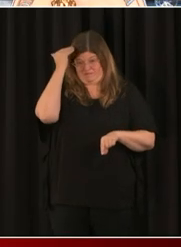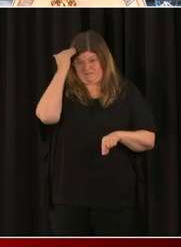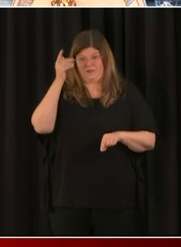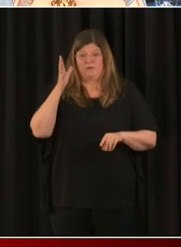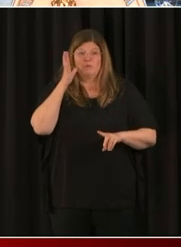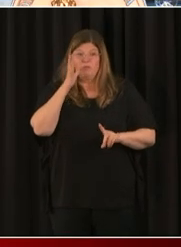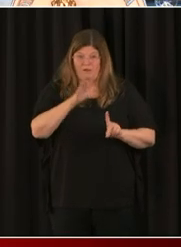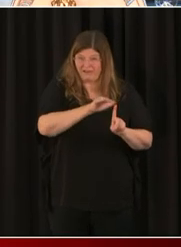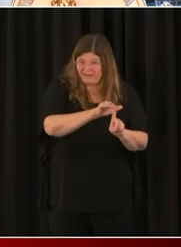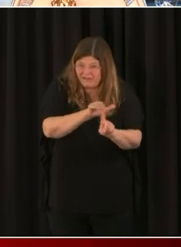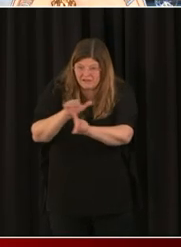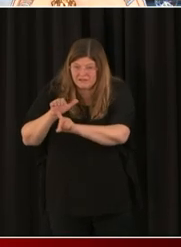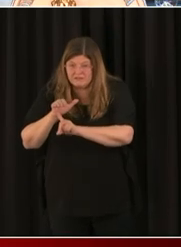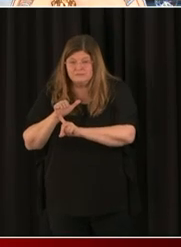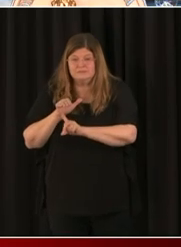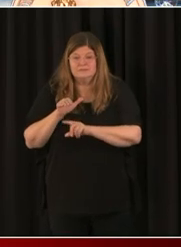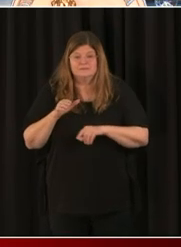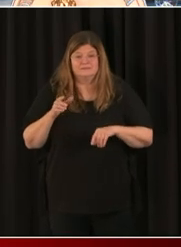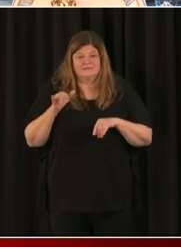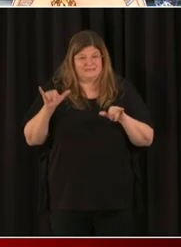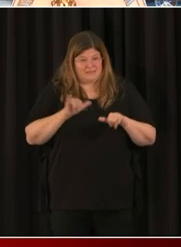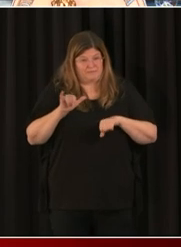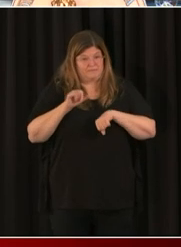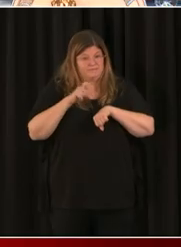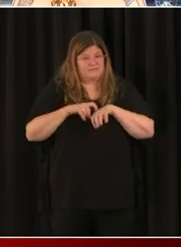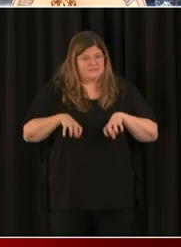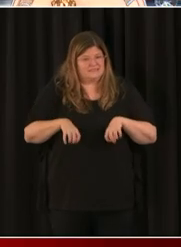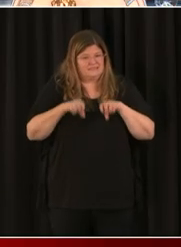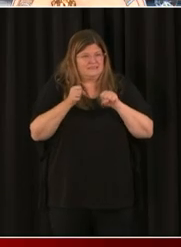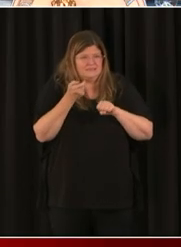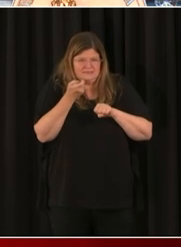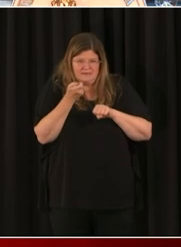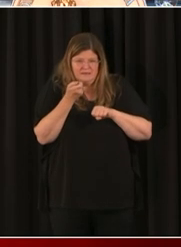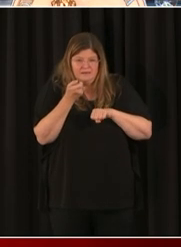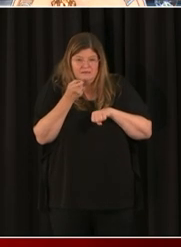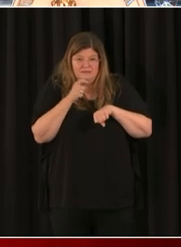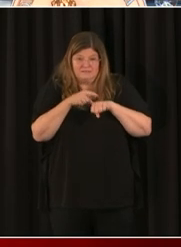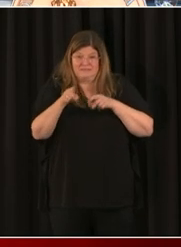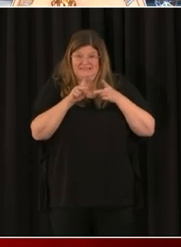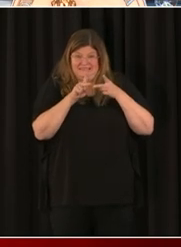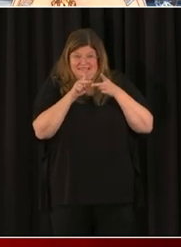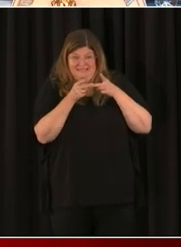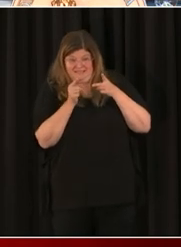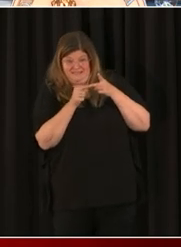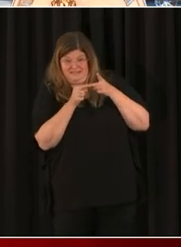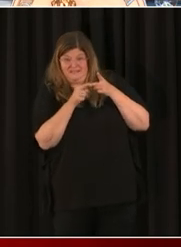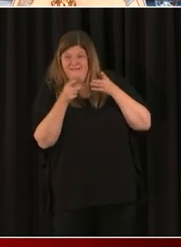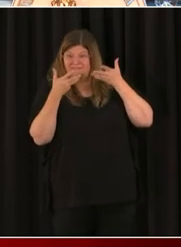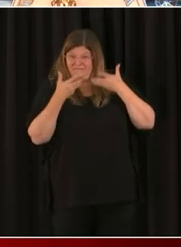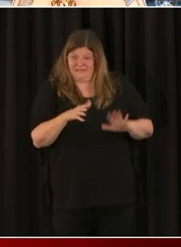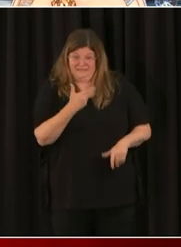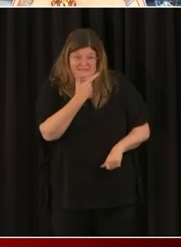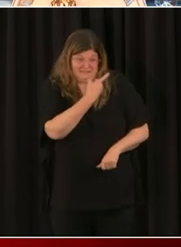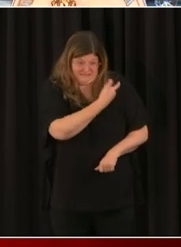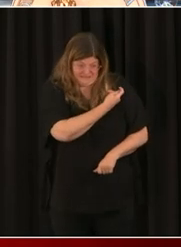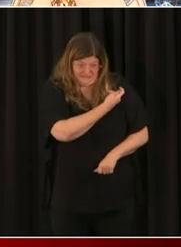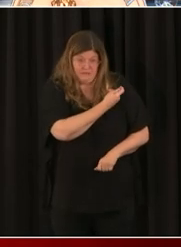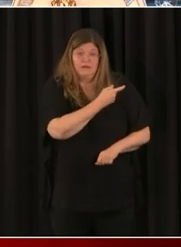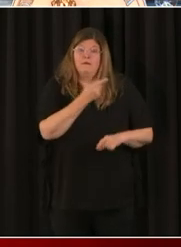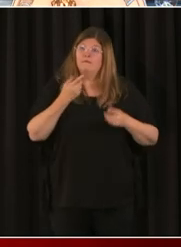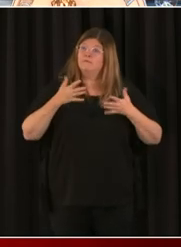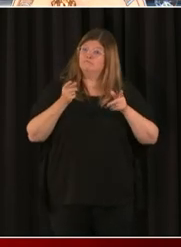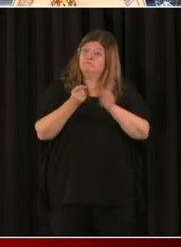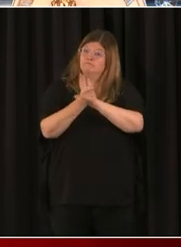be reminded of this at the time of vaccination, that it takes some time after your second dose for the vaccine to build up.